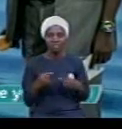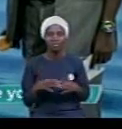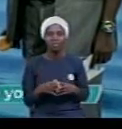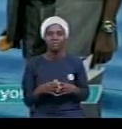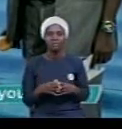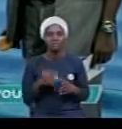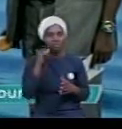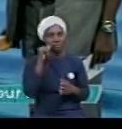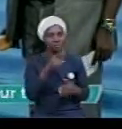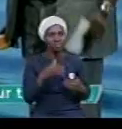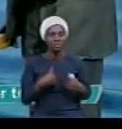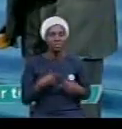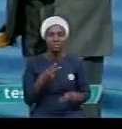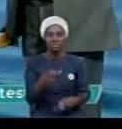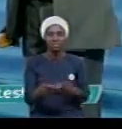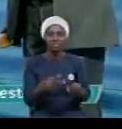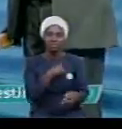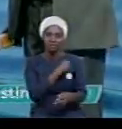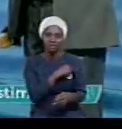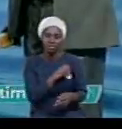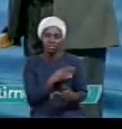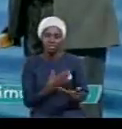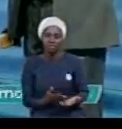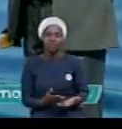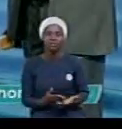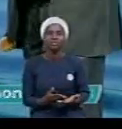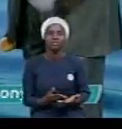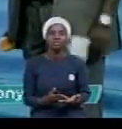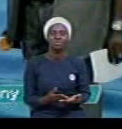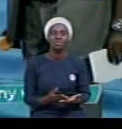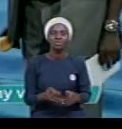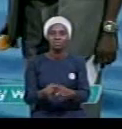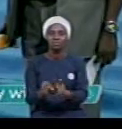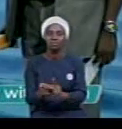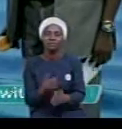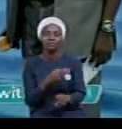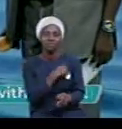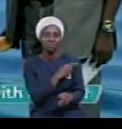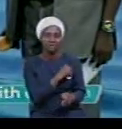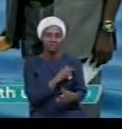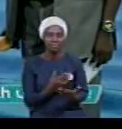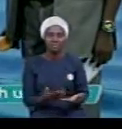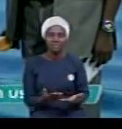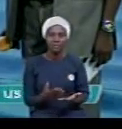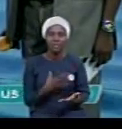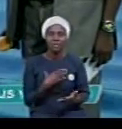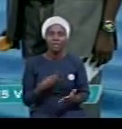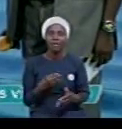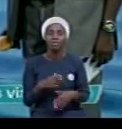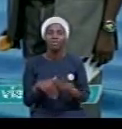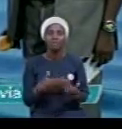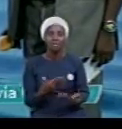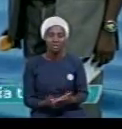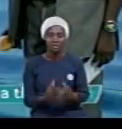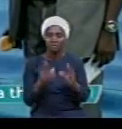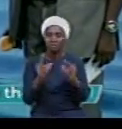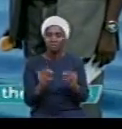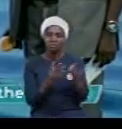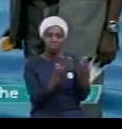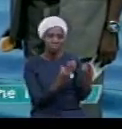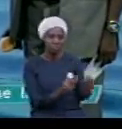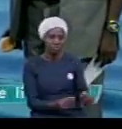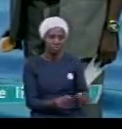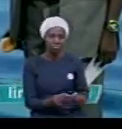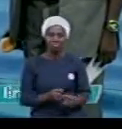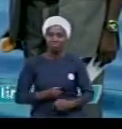She visited Lautech Teaching Hospital, Bowell Teaching Hospital, and all to no avail. She has been suffering.